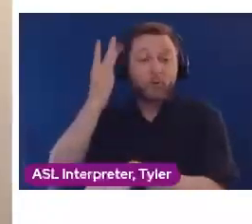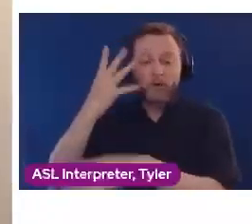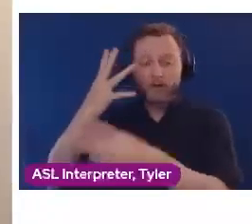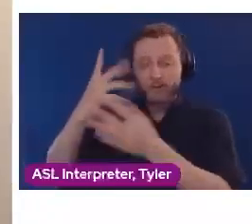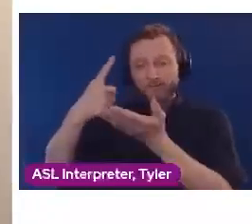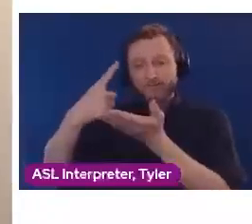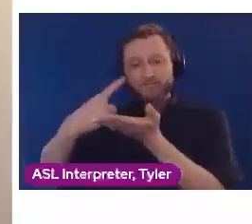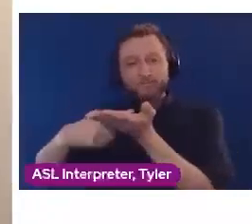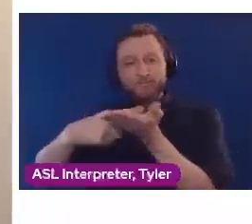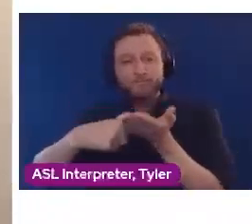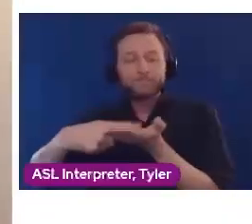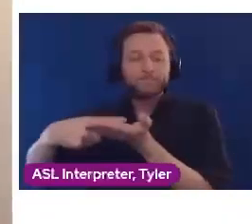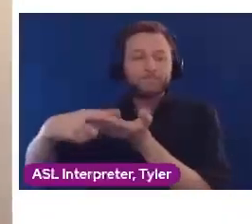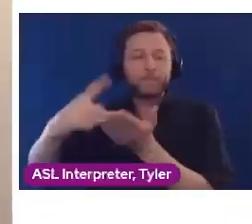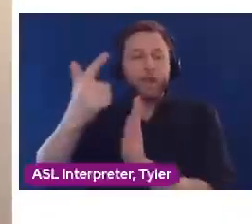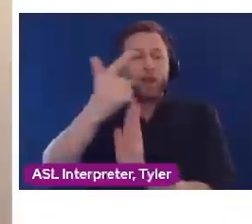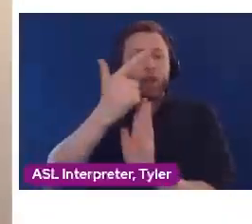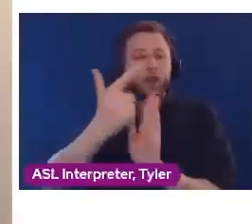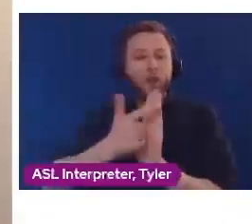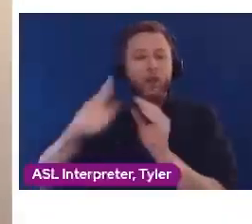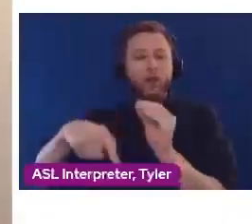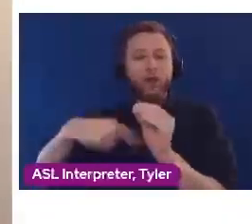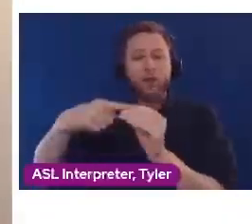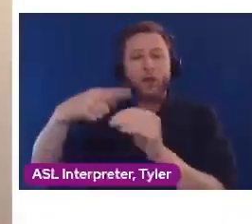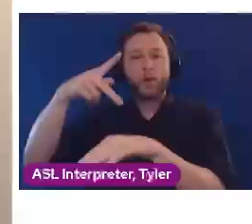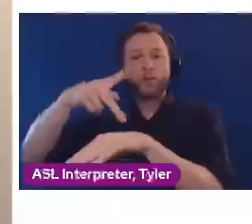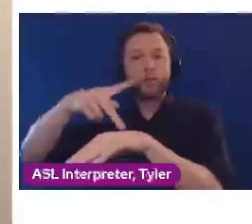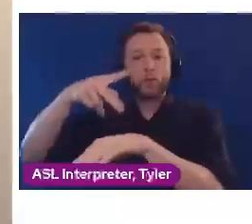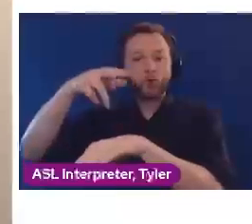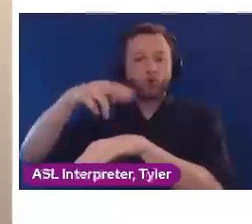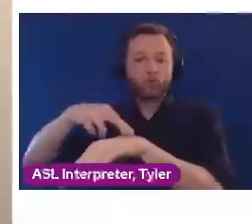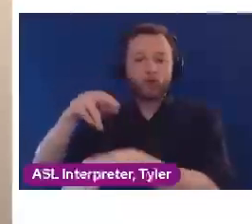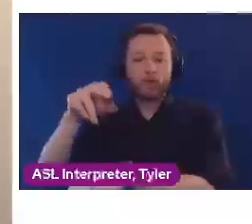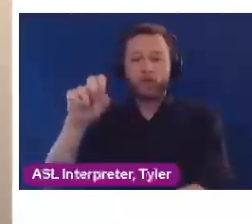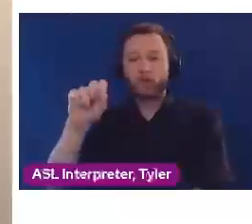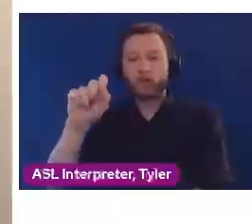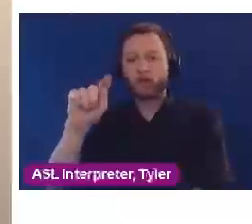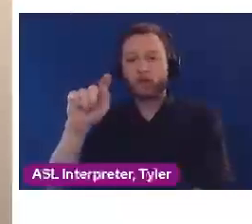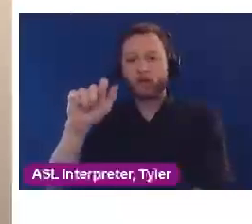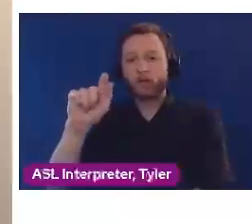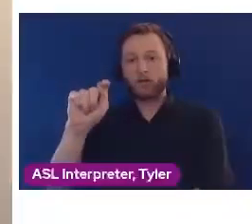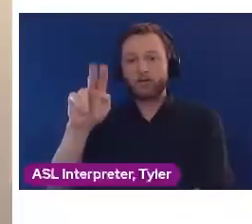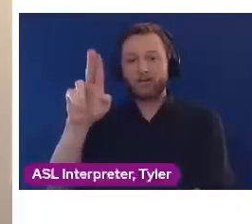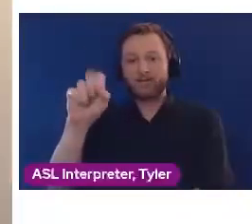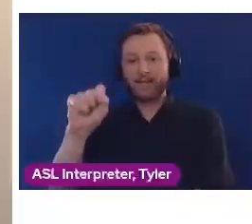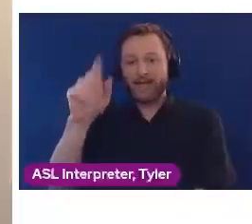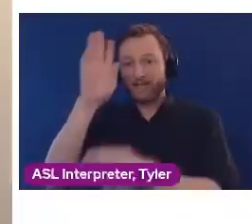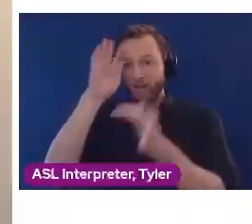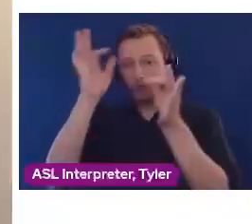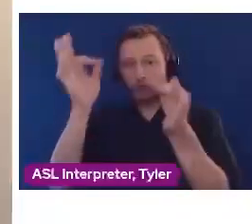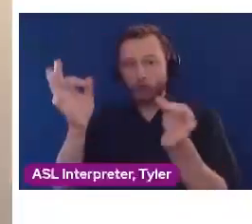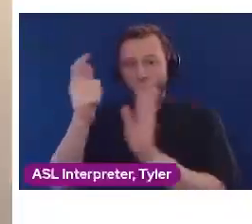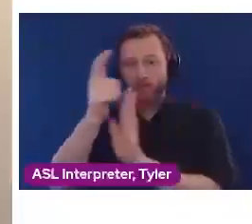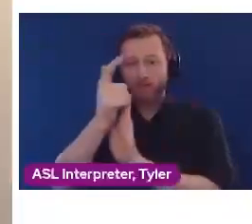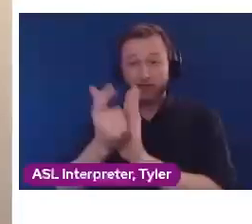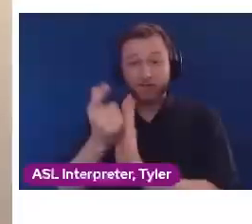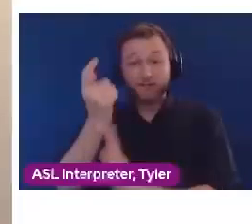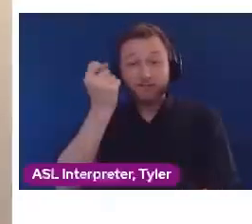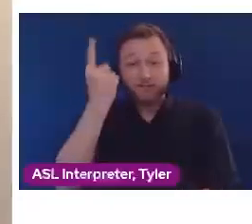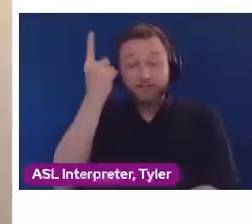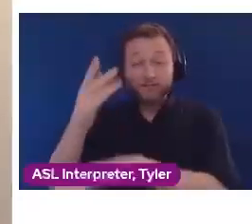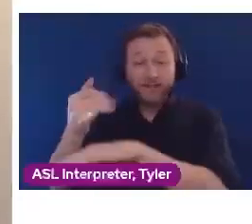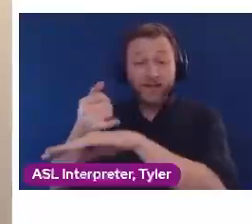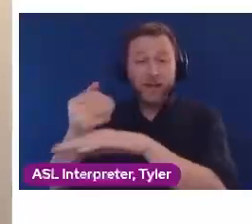Determination Act. There are many different issues that are confronting the island, and there are a lot of